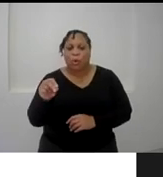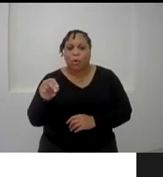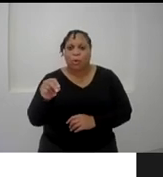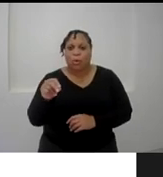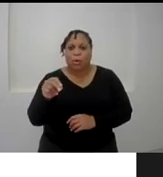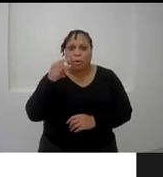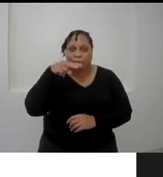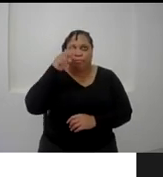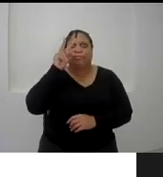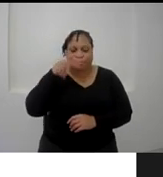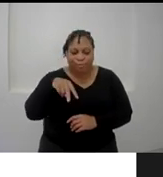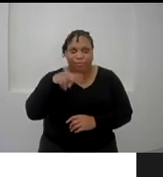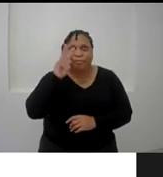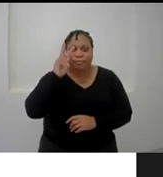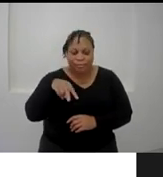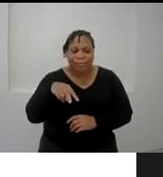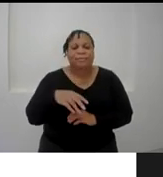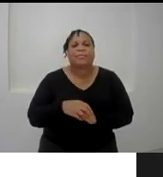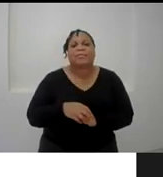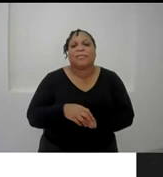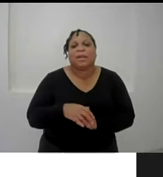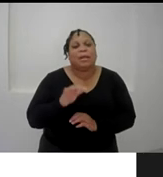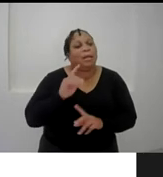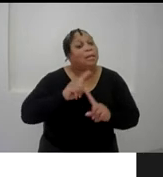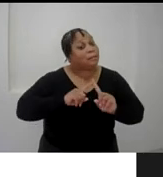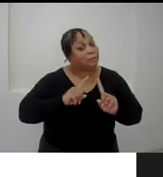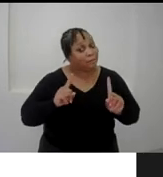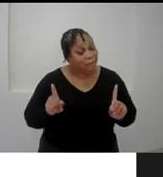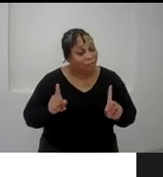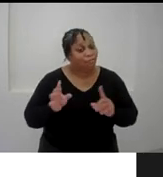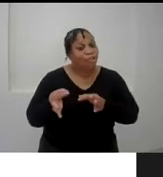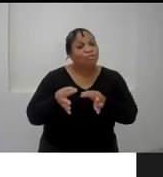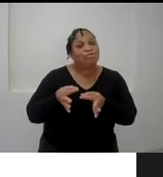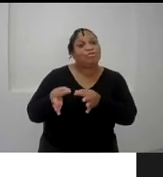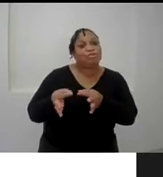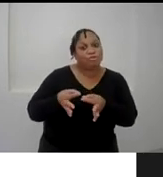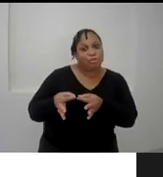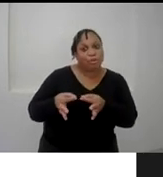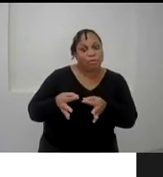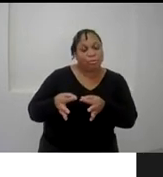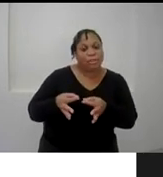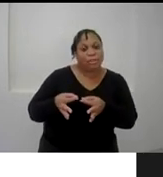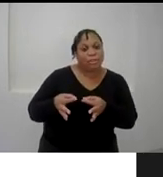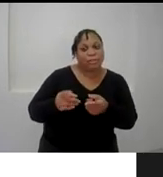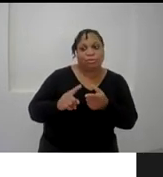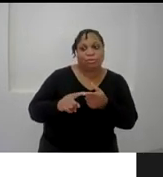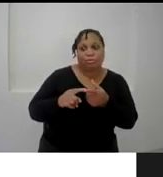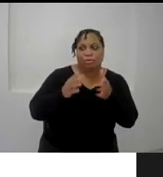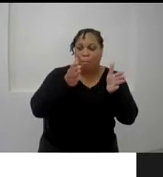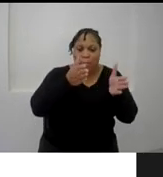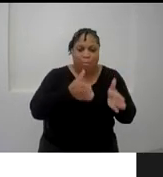moving her eyes. That is a very different description to the person who